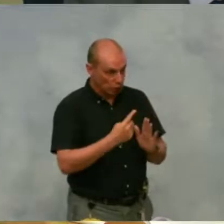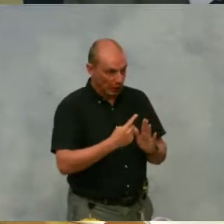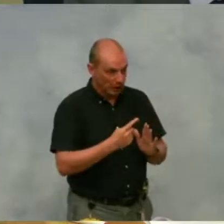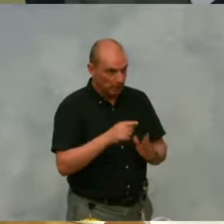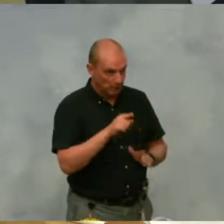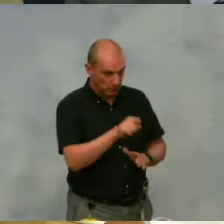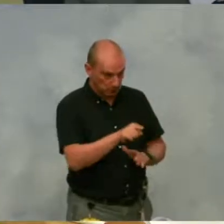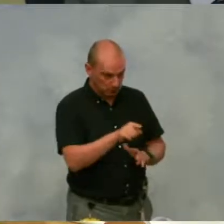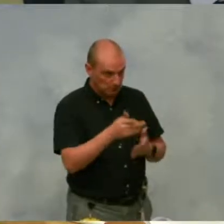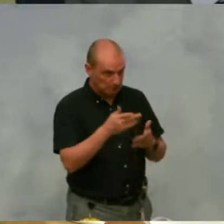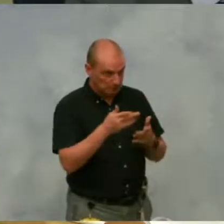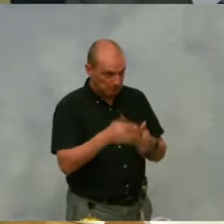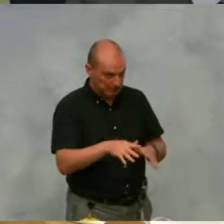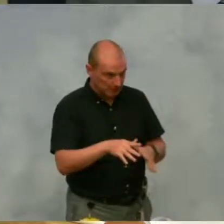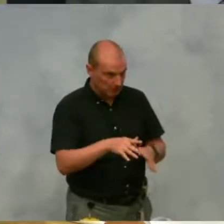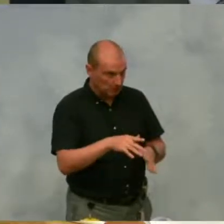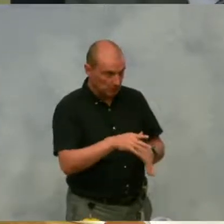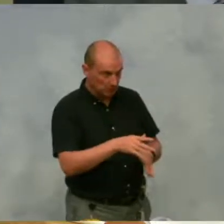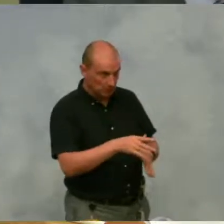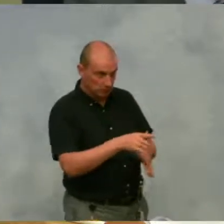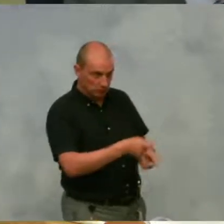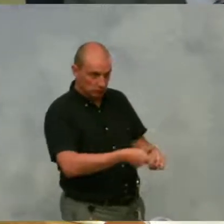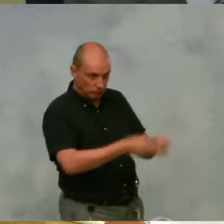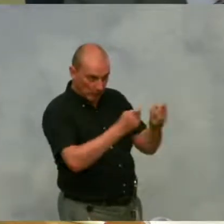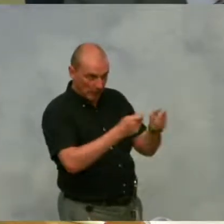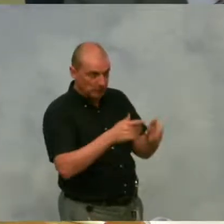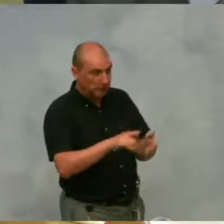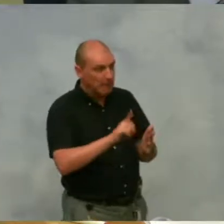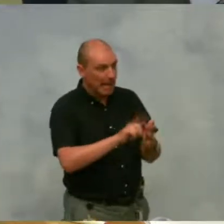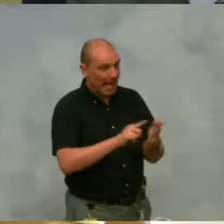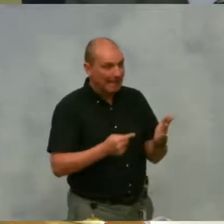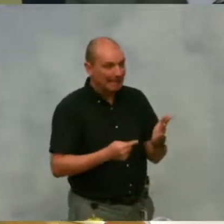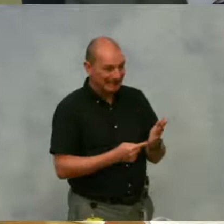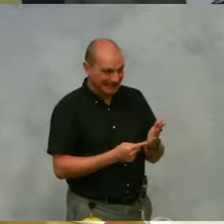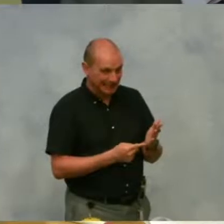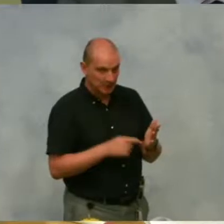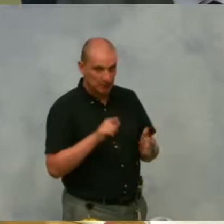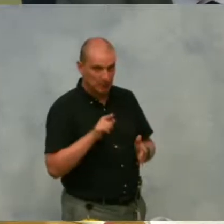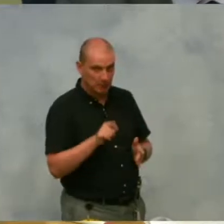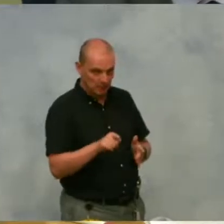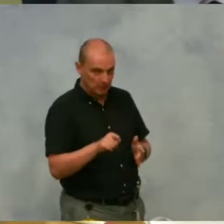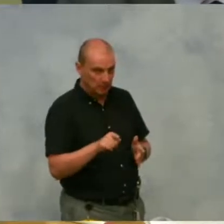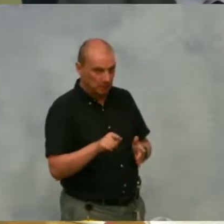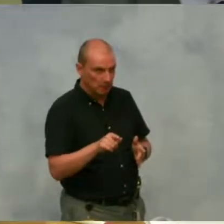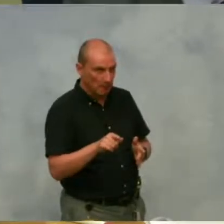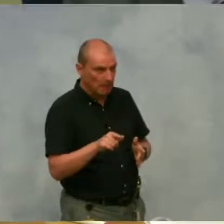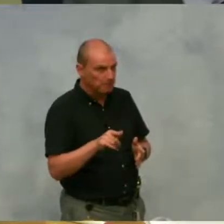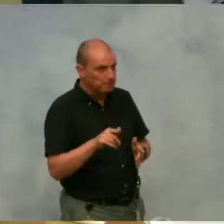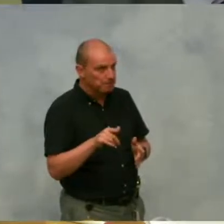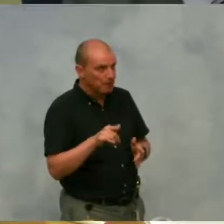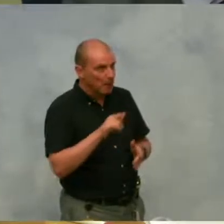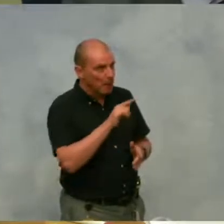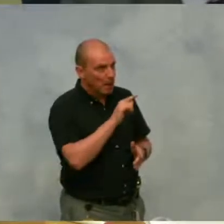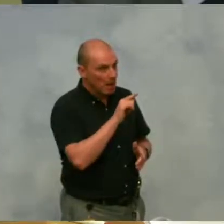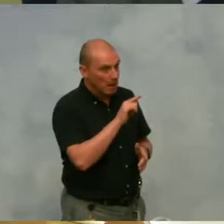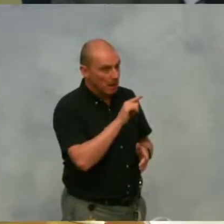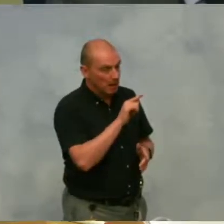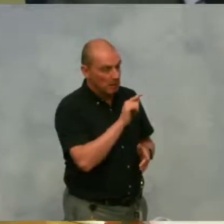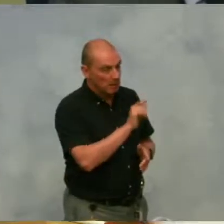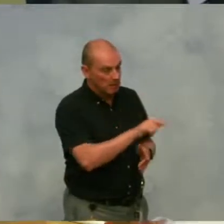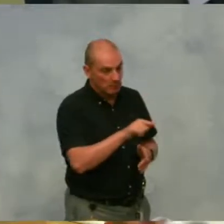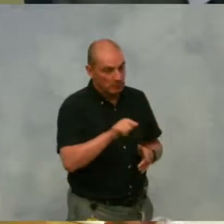first of all, IT work with a customer who's usually the officer who's responsible for a